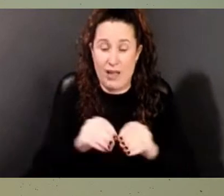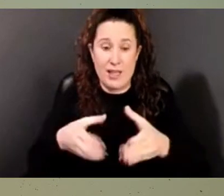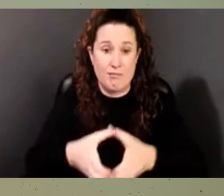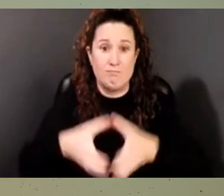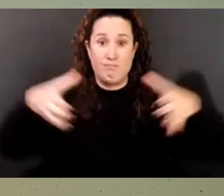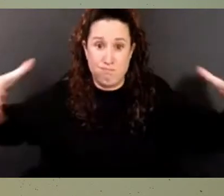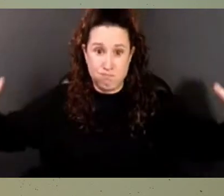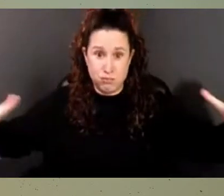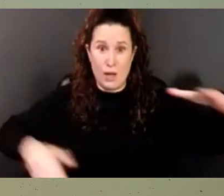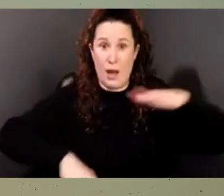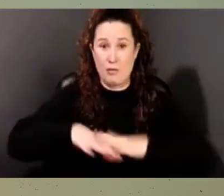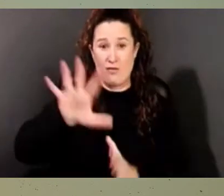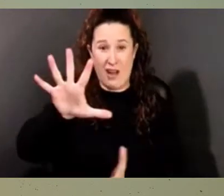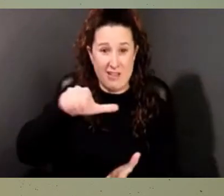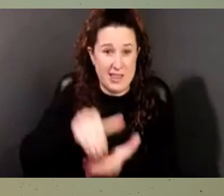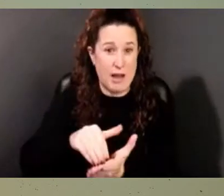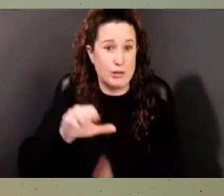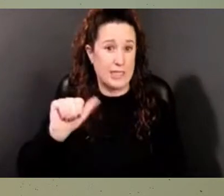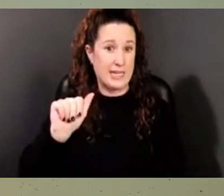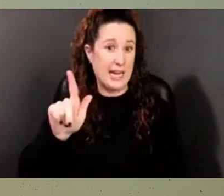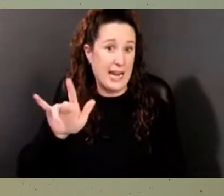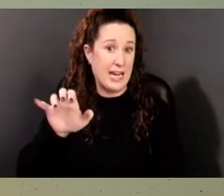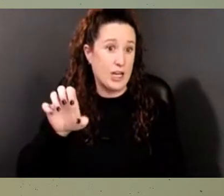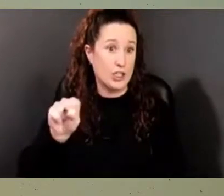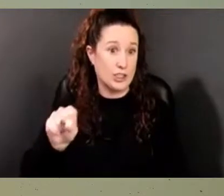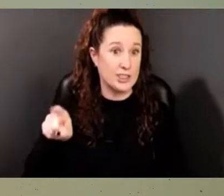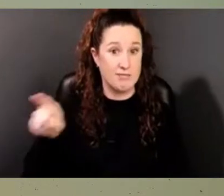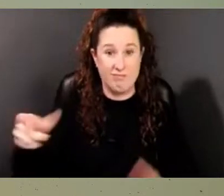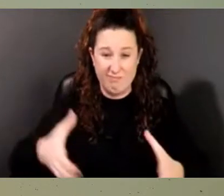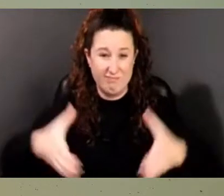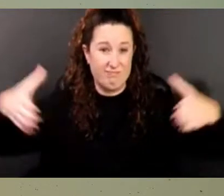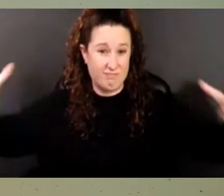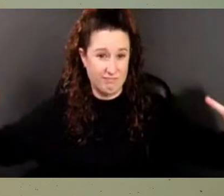in St. John's Neck. Next slide.